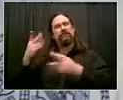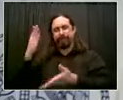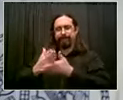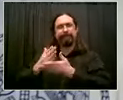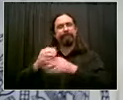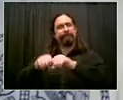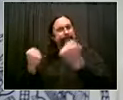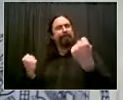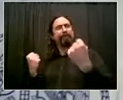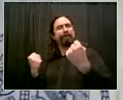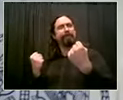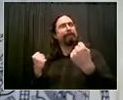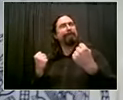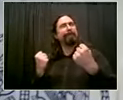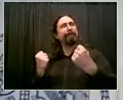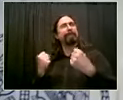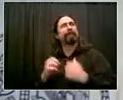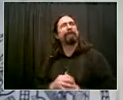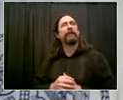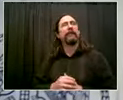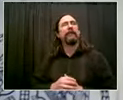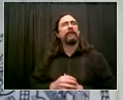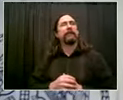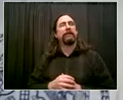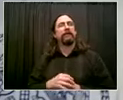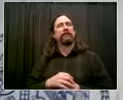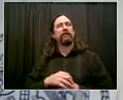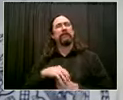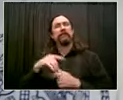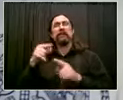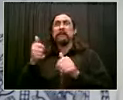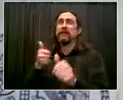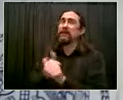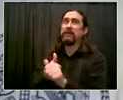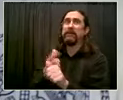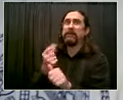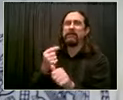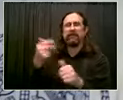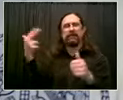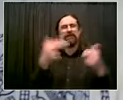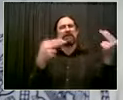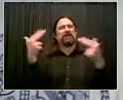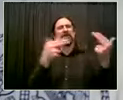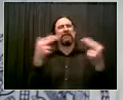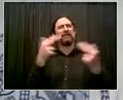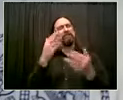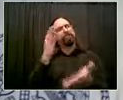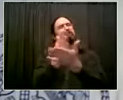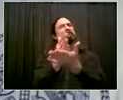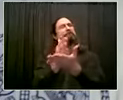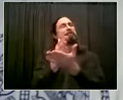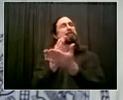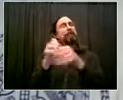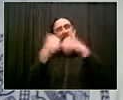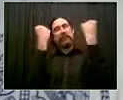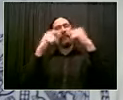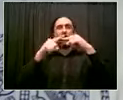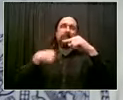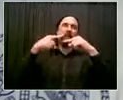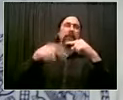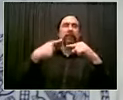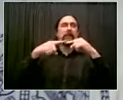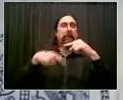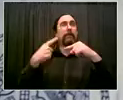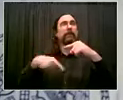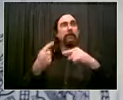in so many cases, there isn't an effort to keep them away from what were the negative influences of the past and the problems of the past.